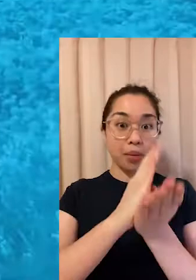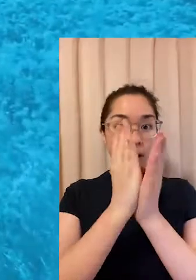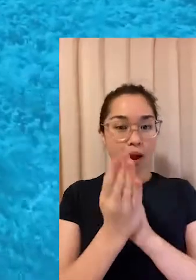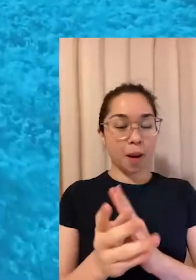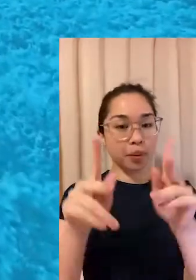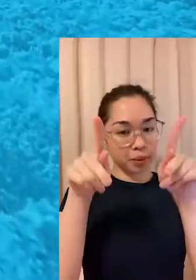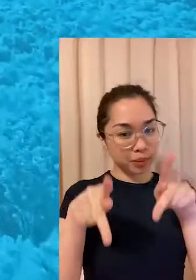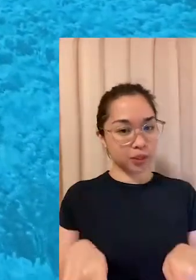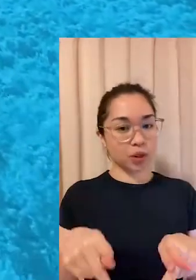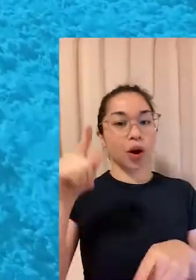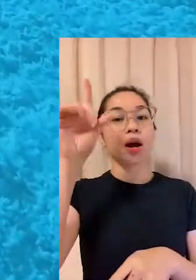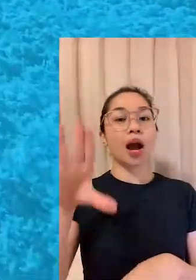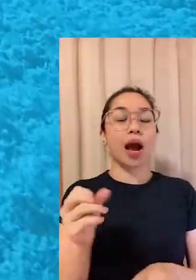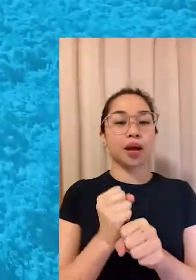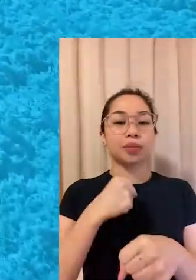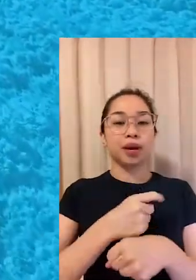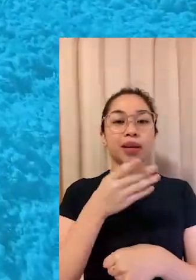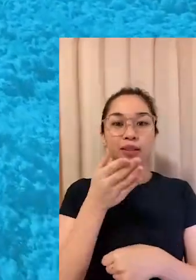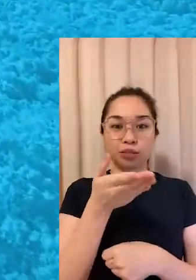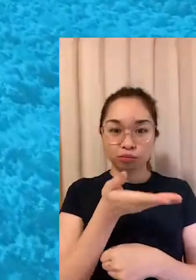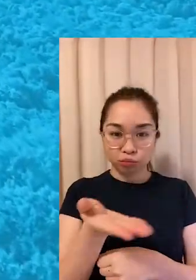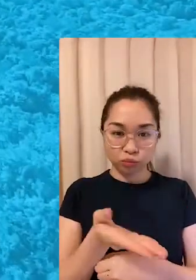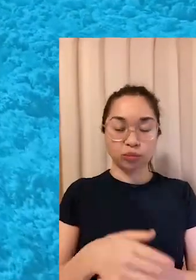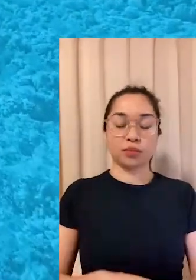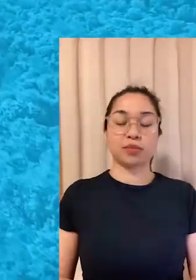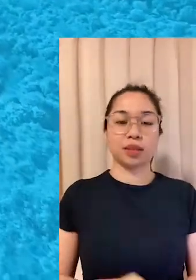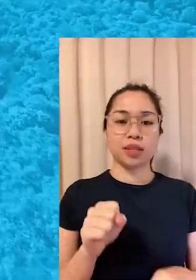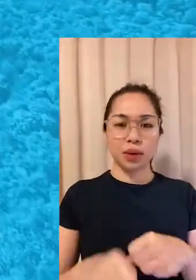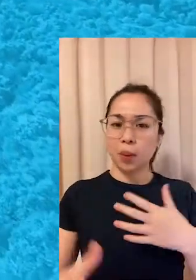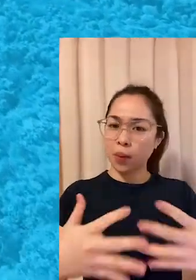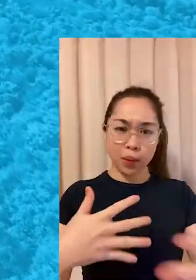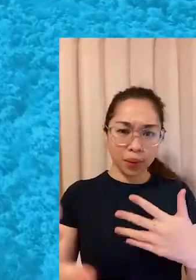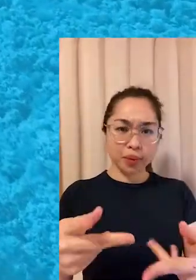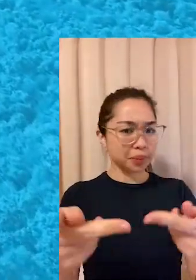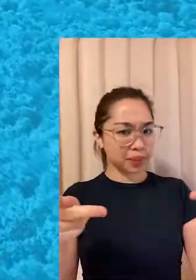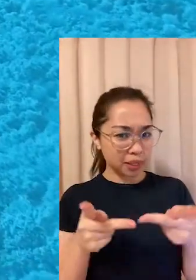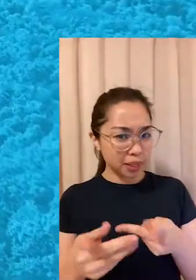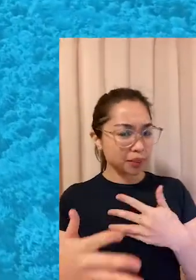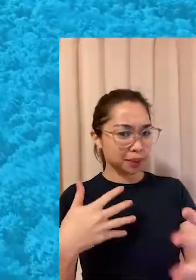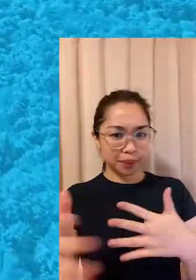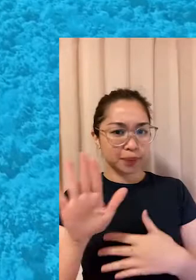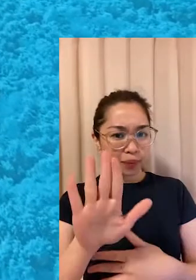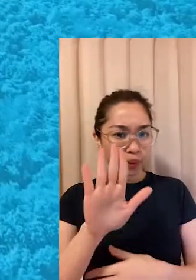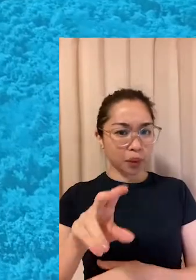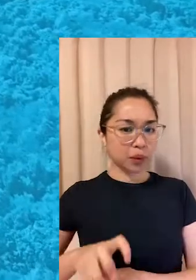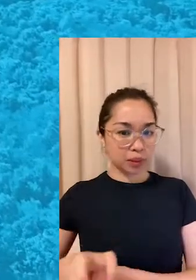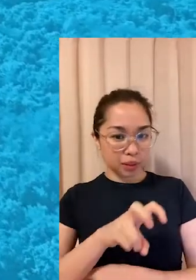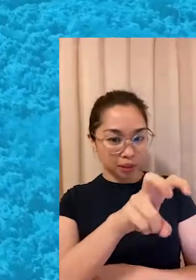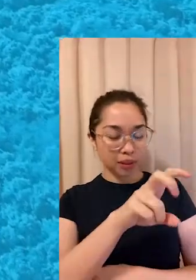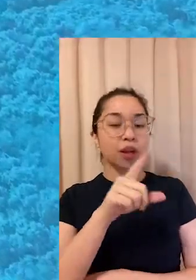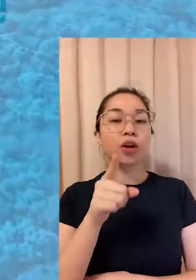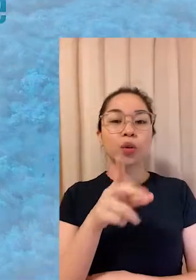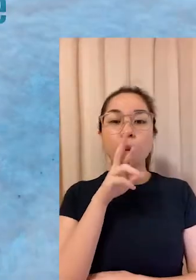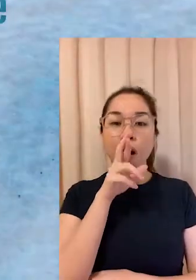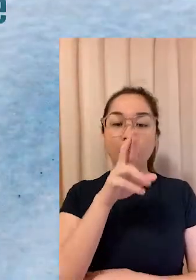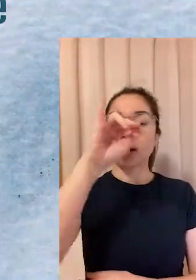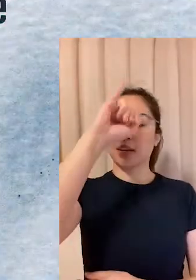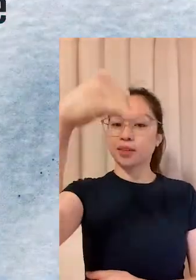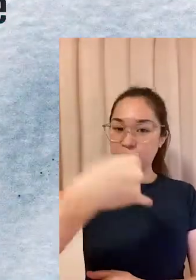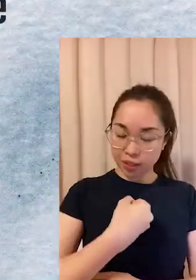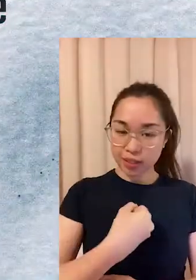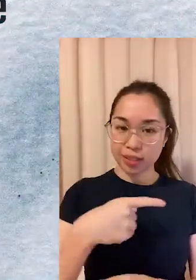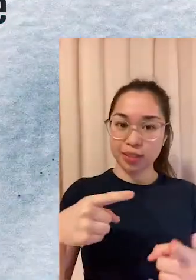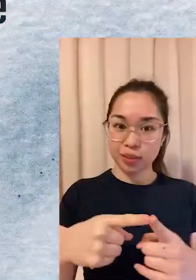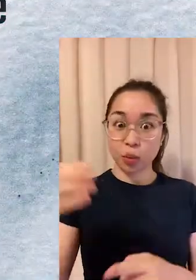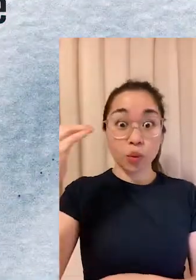the person God made you to be. So no matter where you are in your journey, you are invited to discover